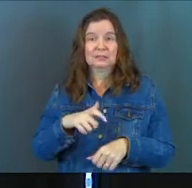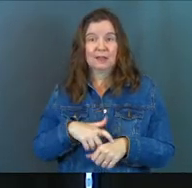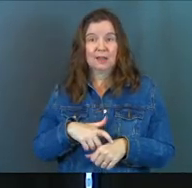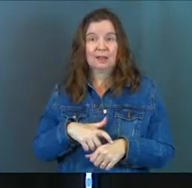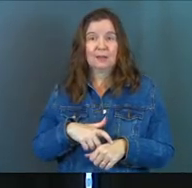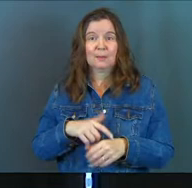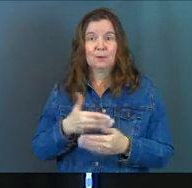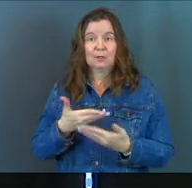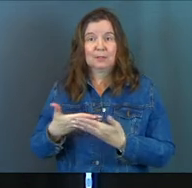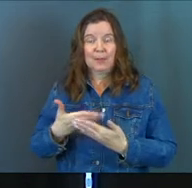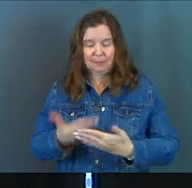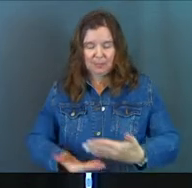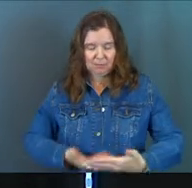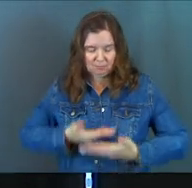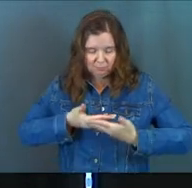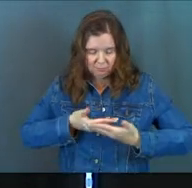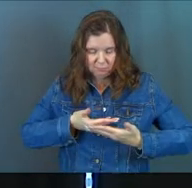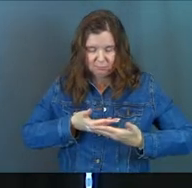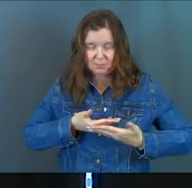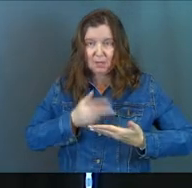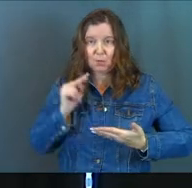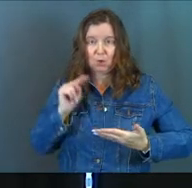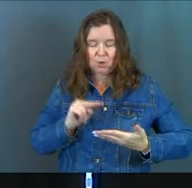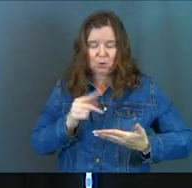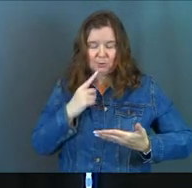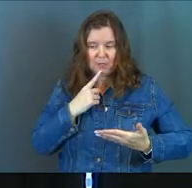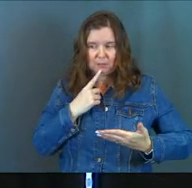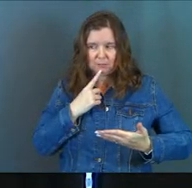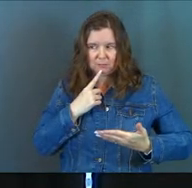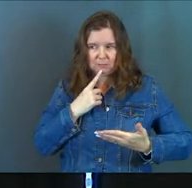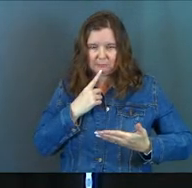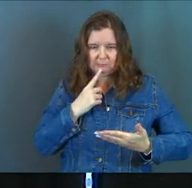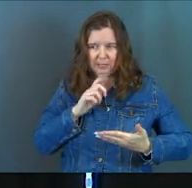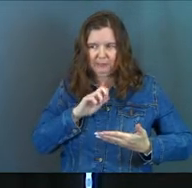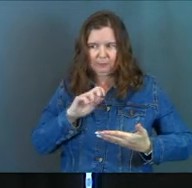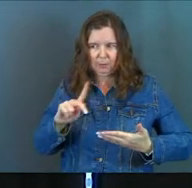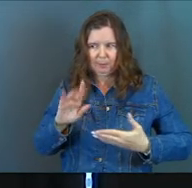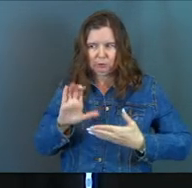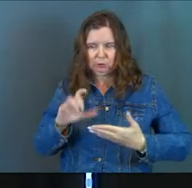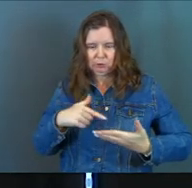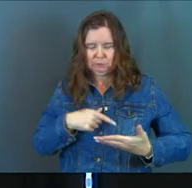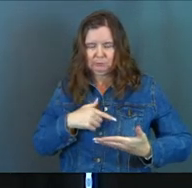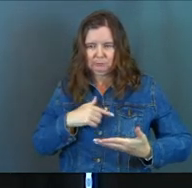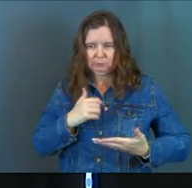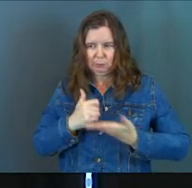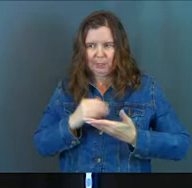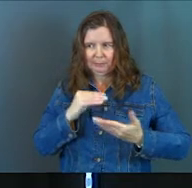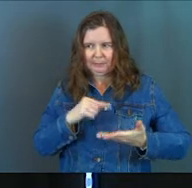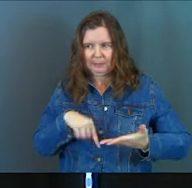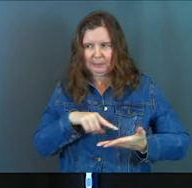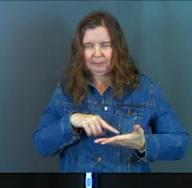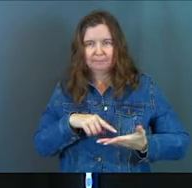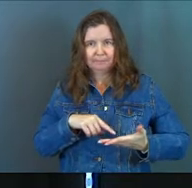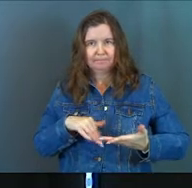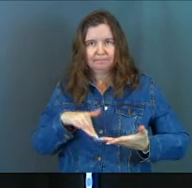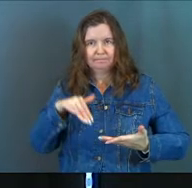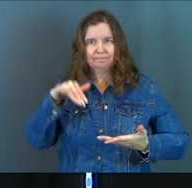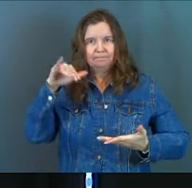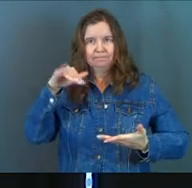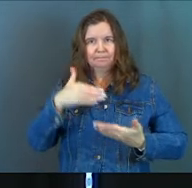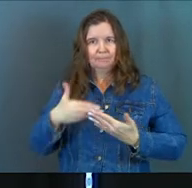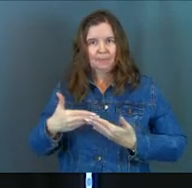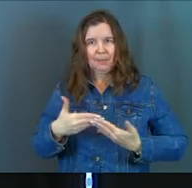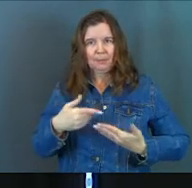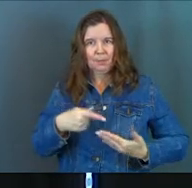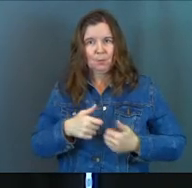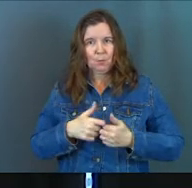very first time, puts a tiny little baby in our hands and we look at it, we say, I'm going back to church because I'm going to raise this